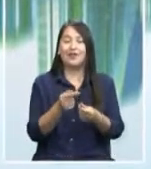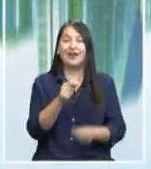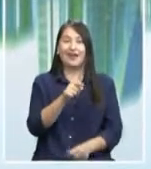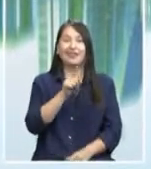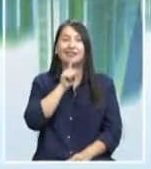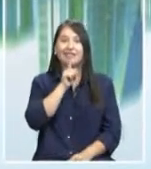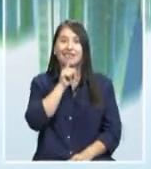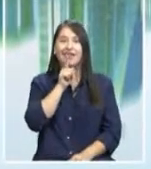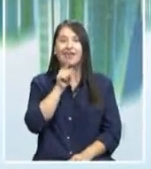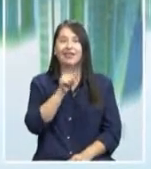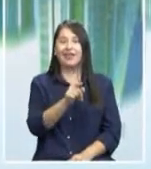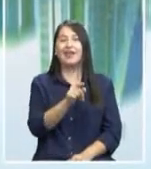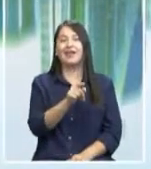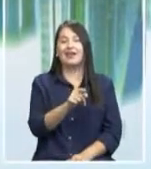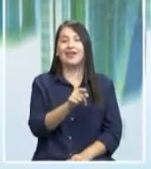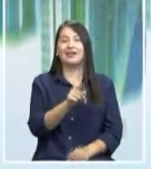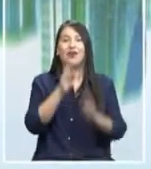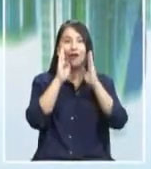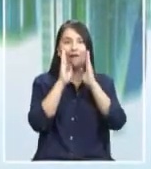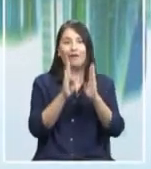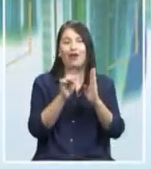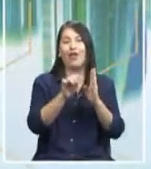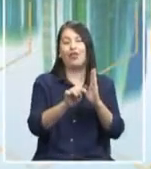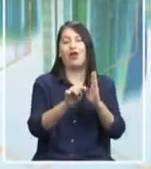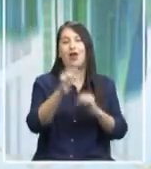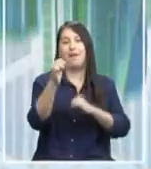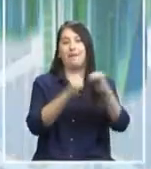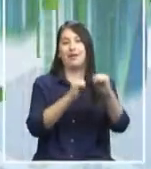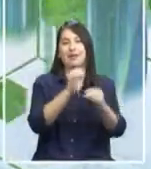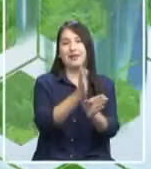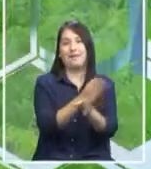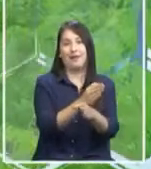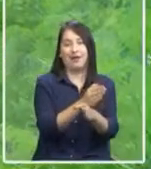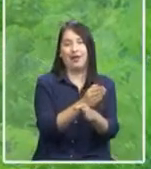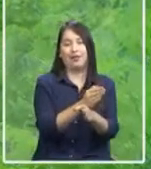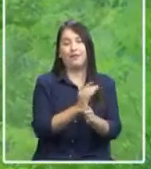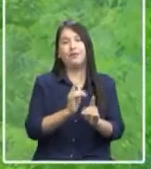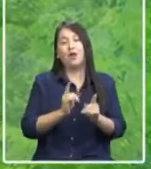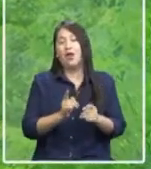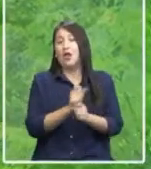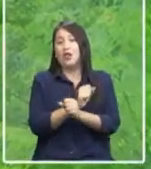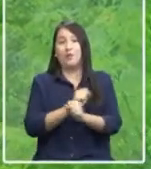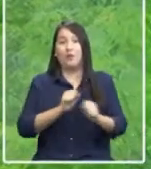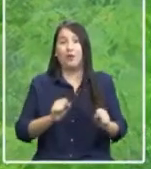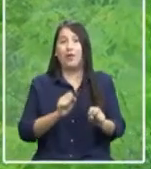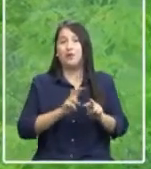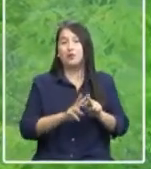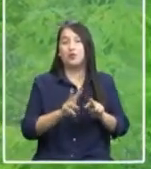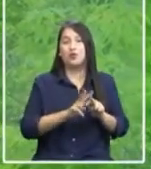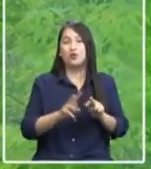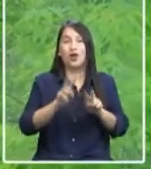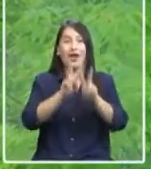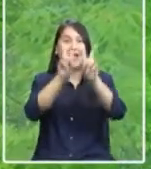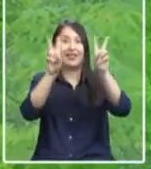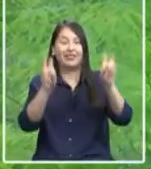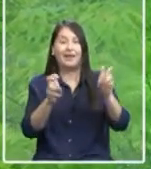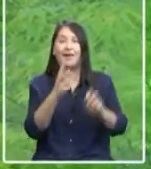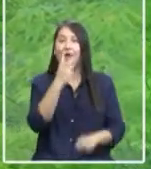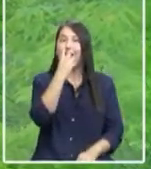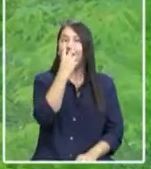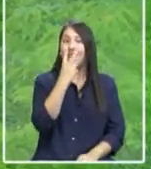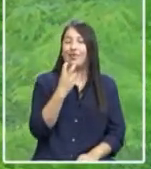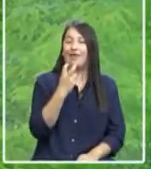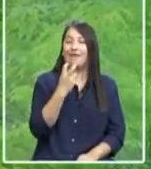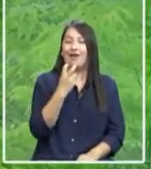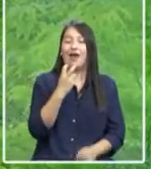the problem of greenhouse gas emission, we will have bigger problem than collapsed fisheries. And